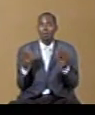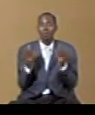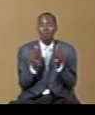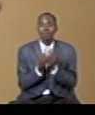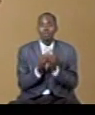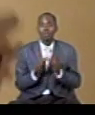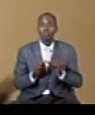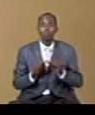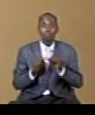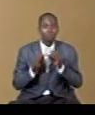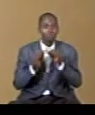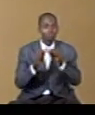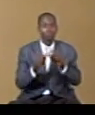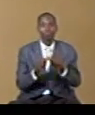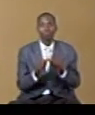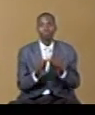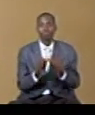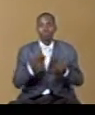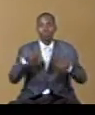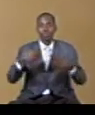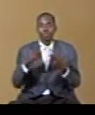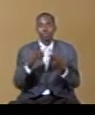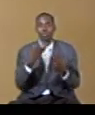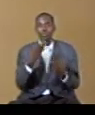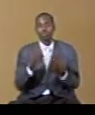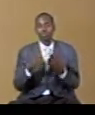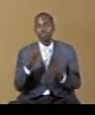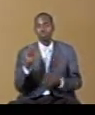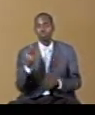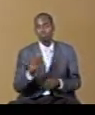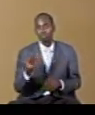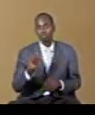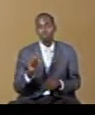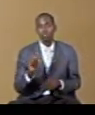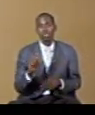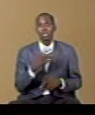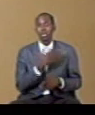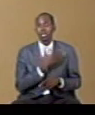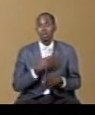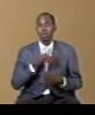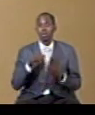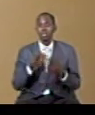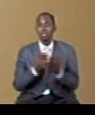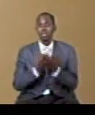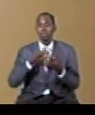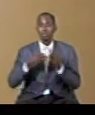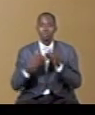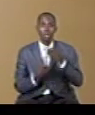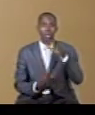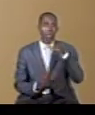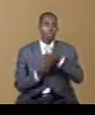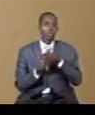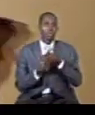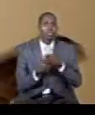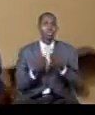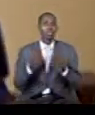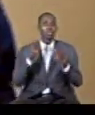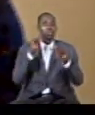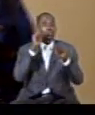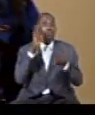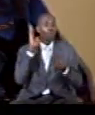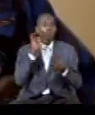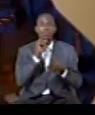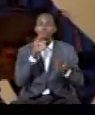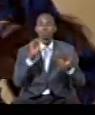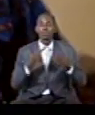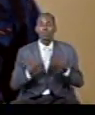frequent stooling. And when the stooling come up like this, I wouldn't be able to do anything